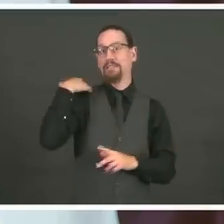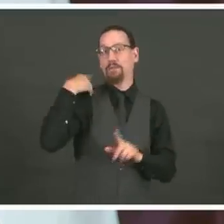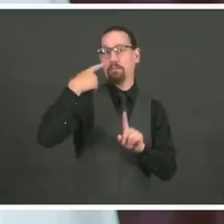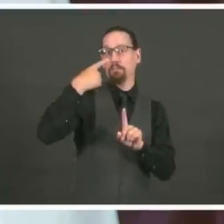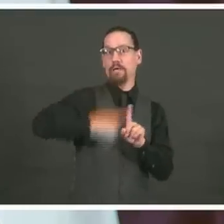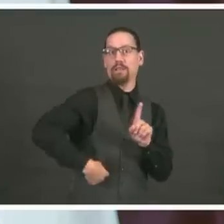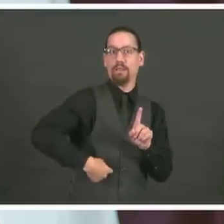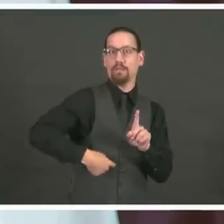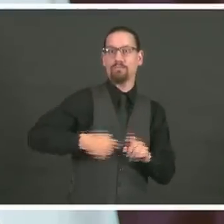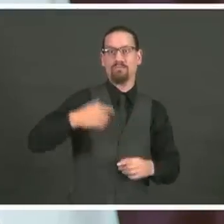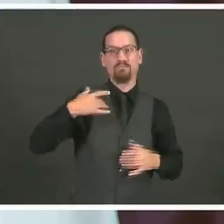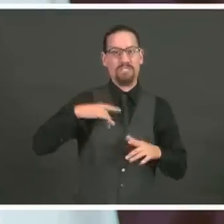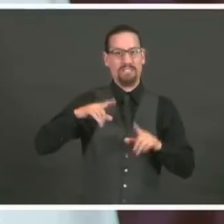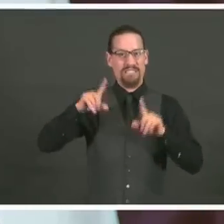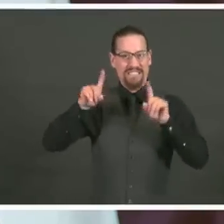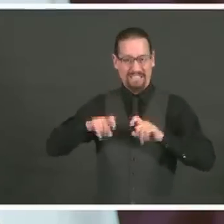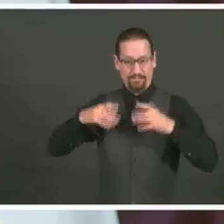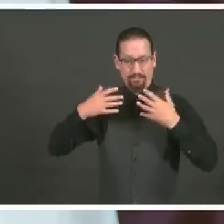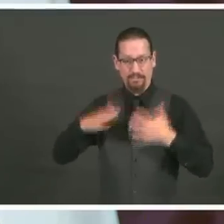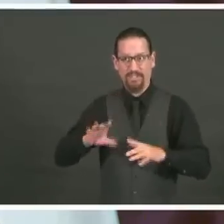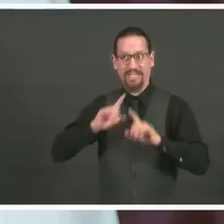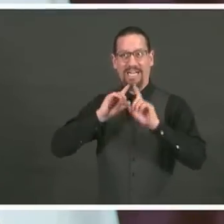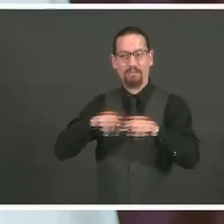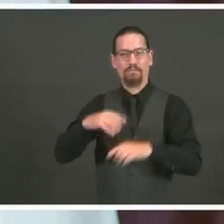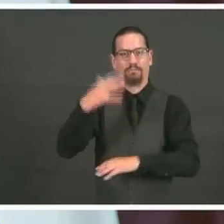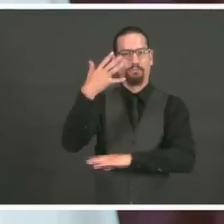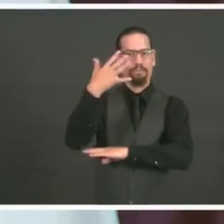for a test was 5 days.